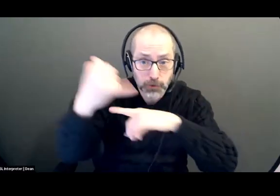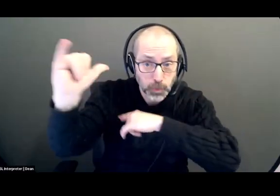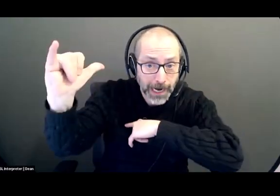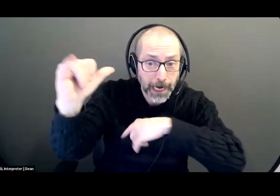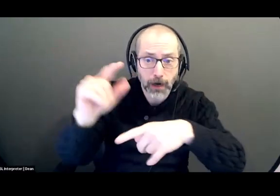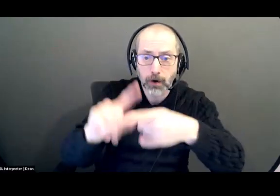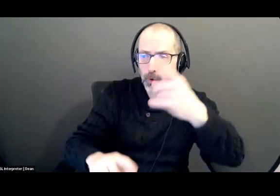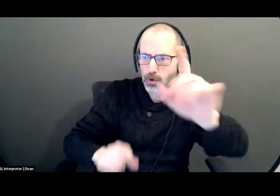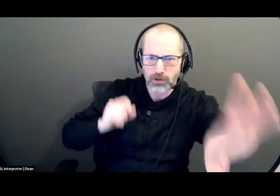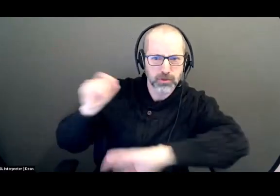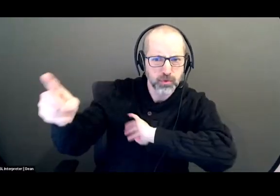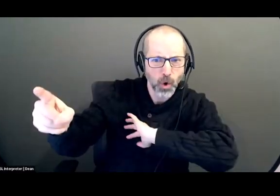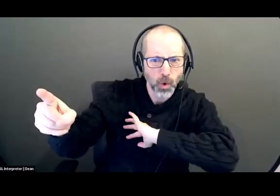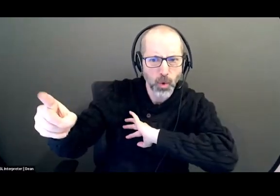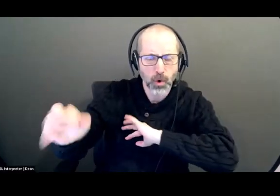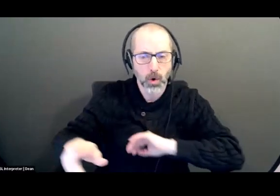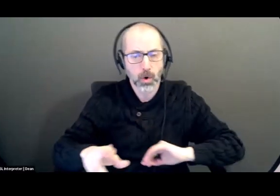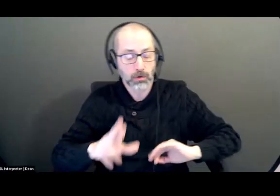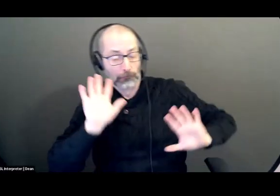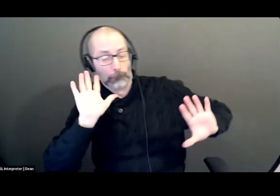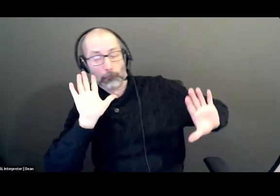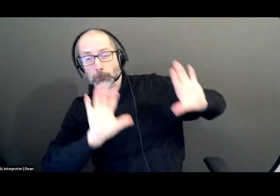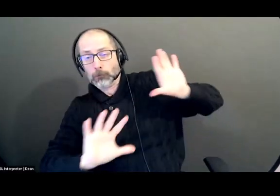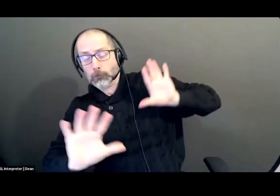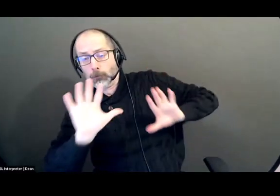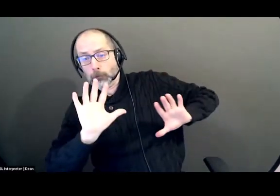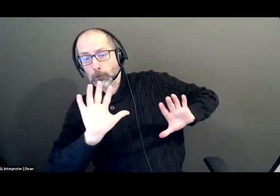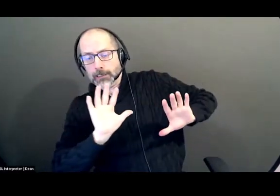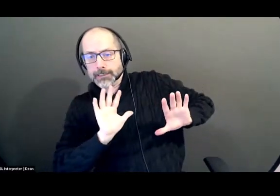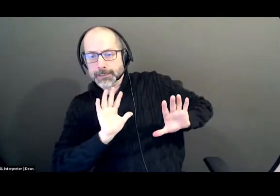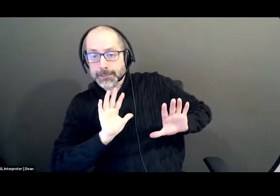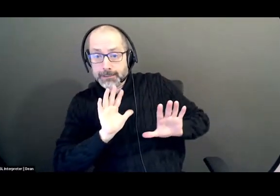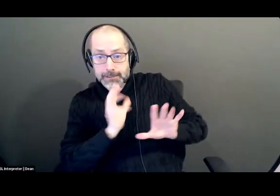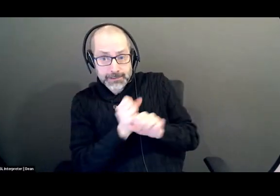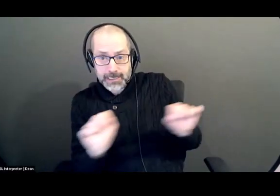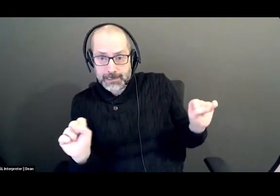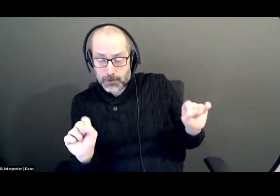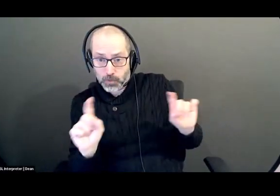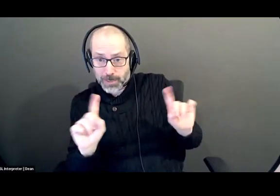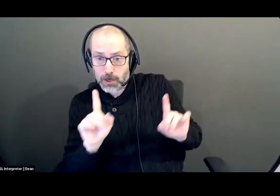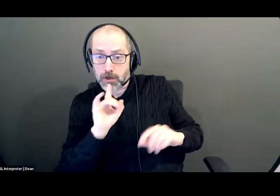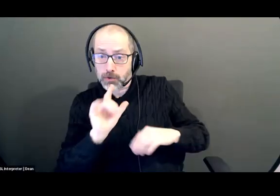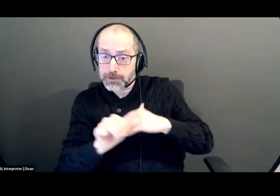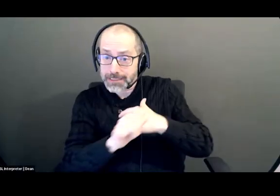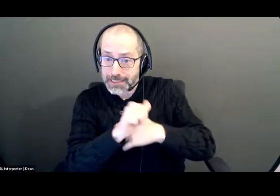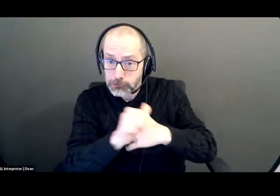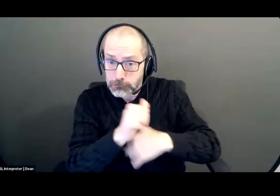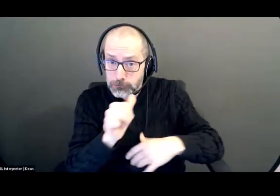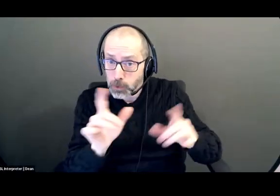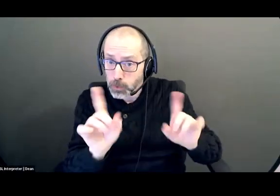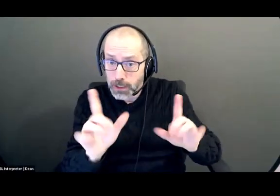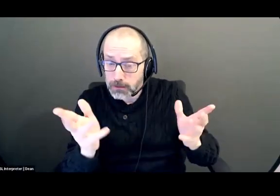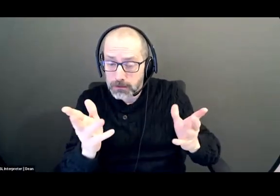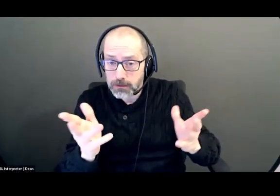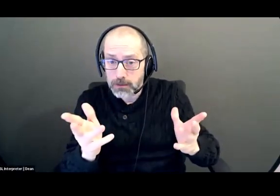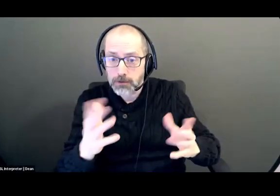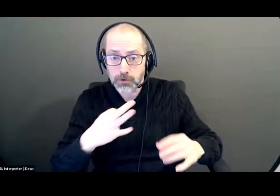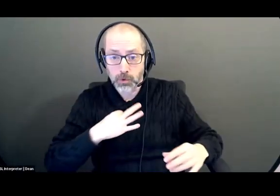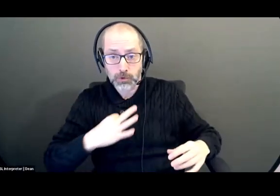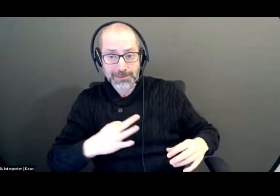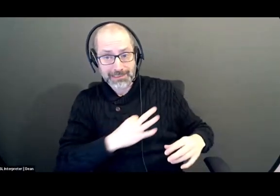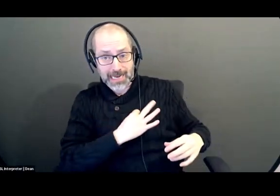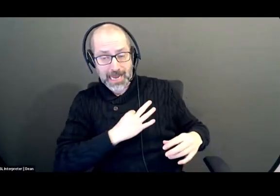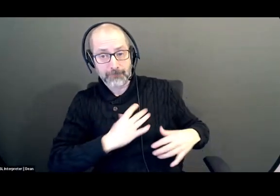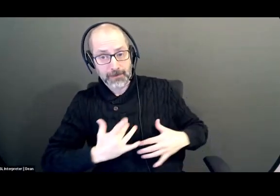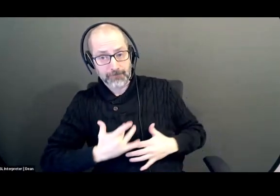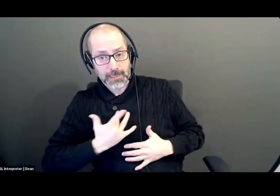if you were to discharge somebody, that person becomes incredibly unsafe. So what we do is, of course, we do